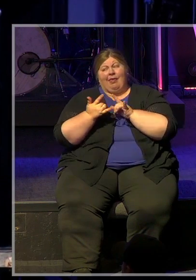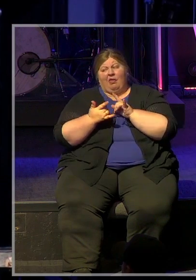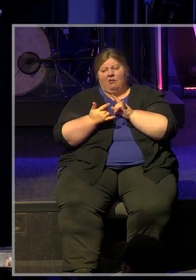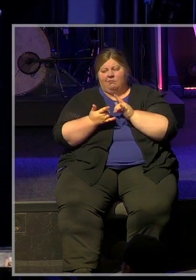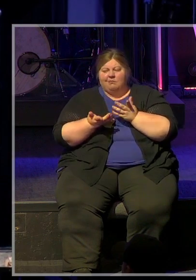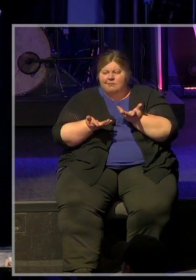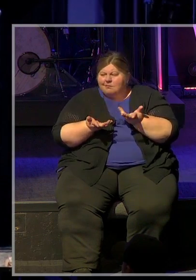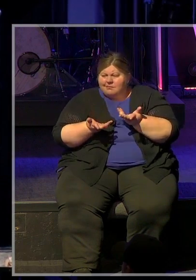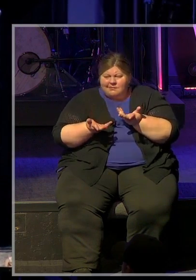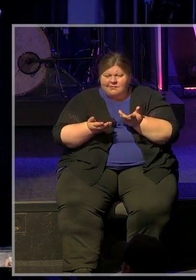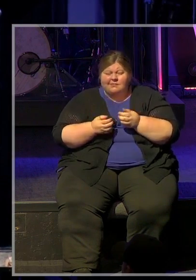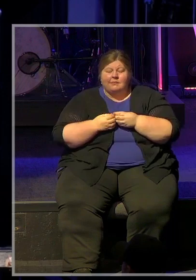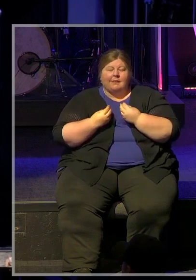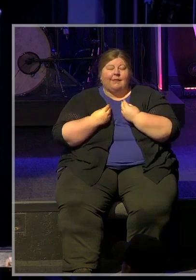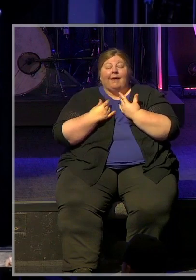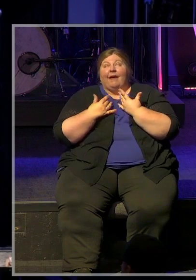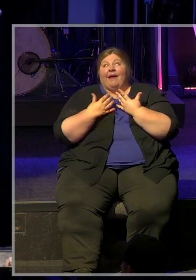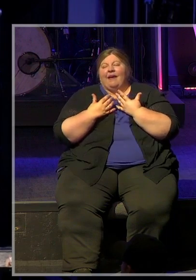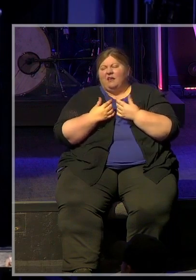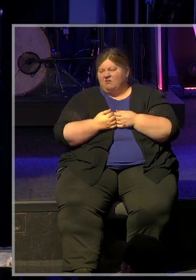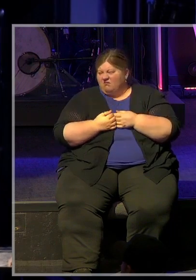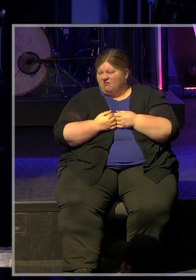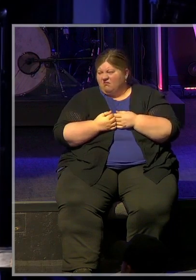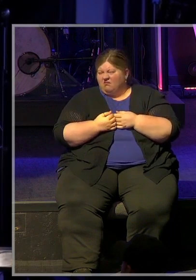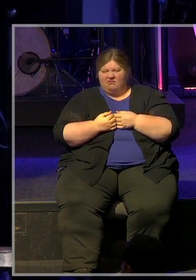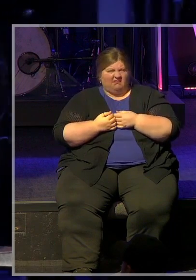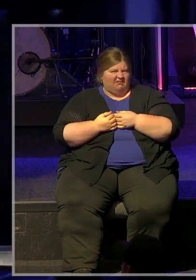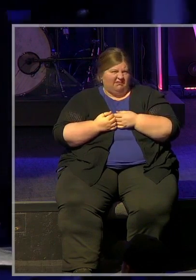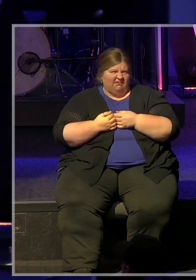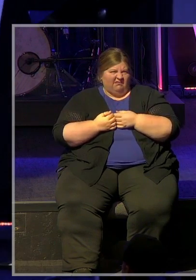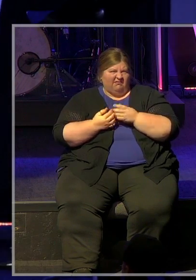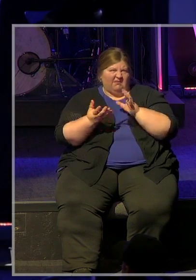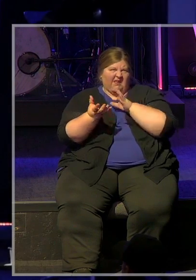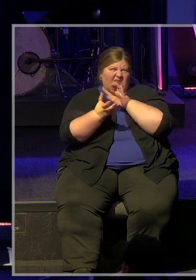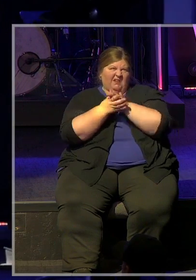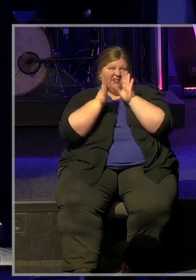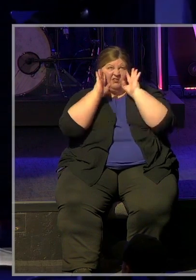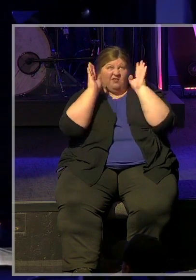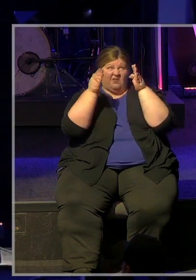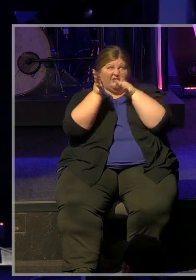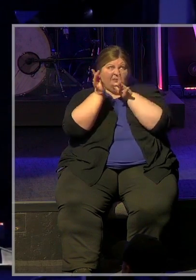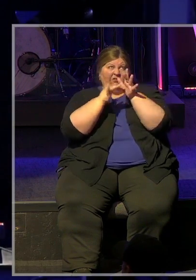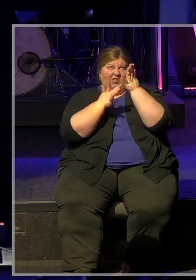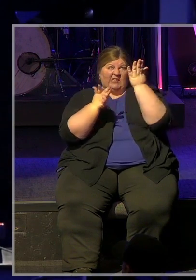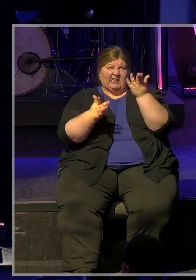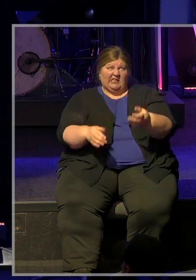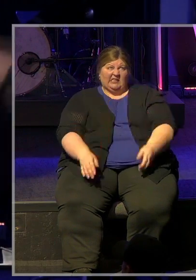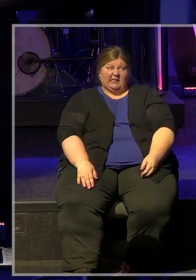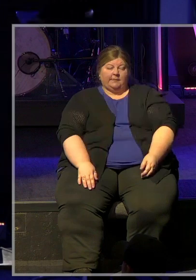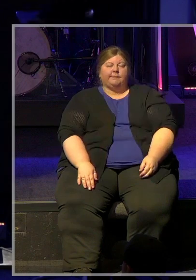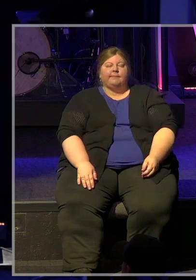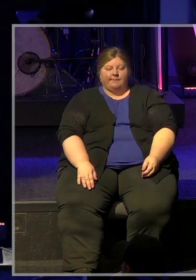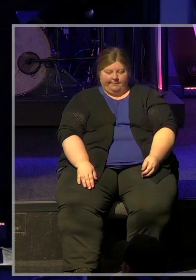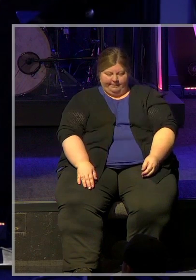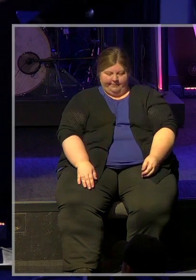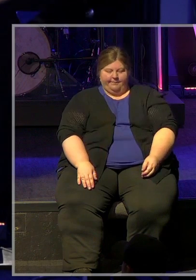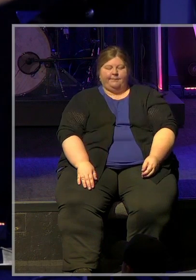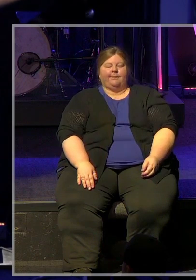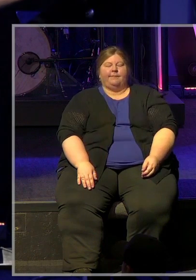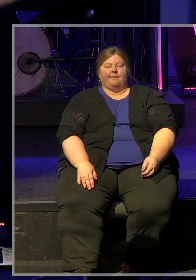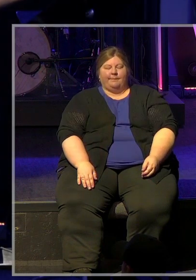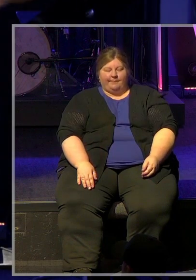It doesn't sound euphoric. You're saying my marriage is meant to just be all about Jesus? Yes. Well, then why get